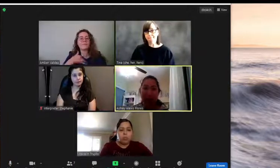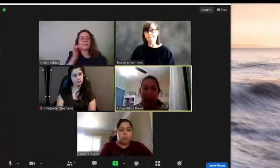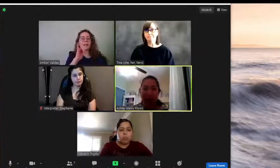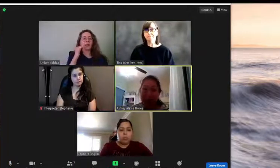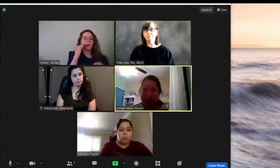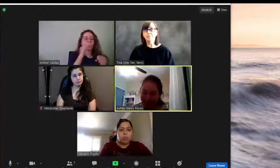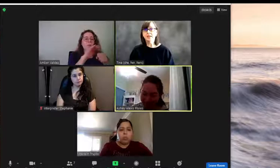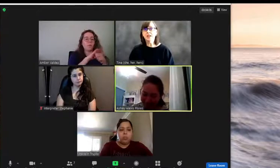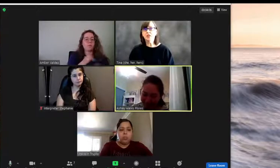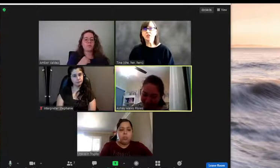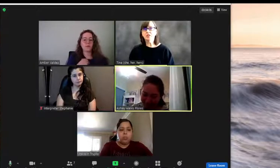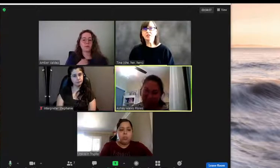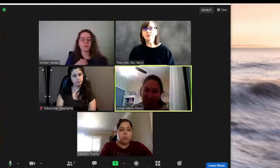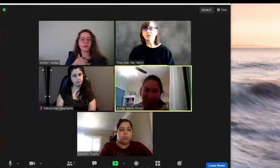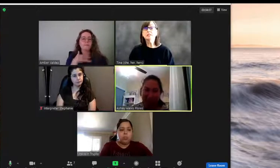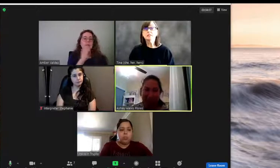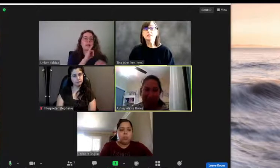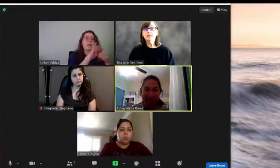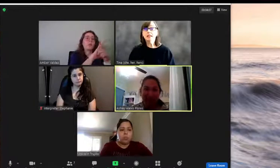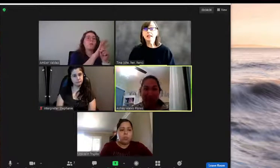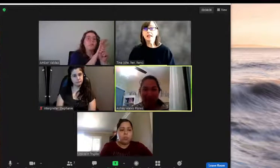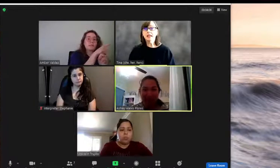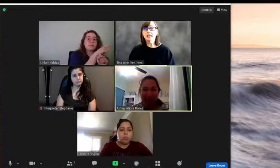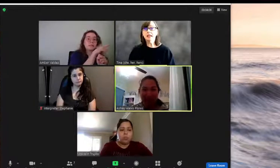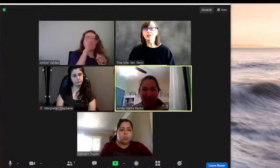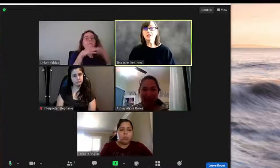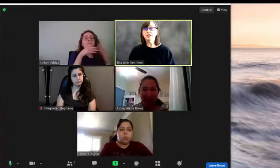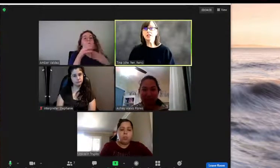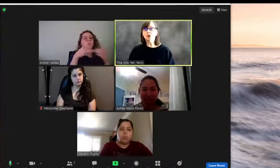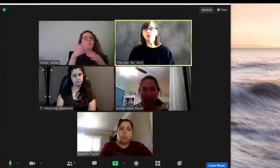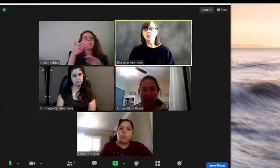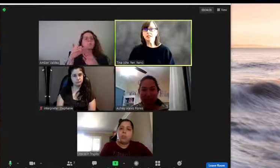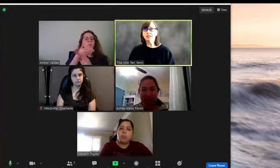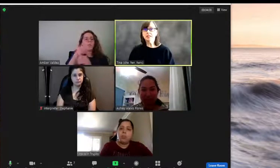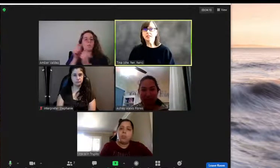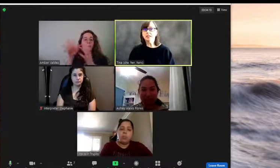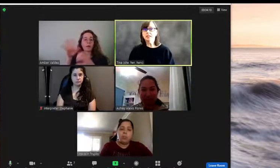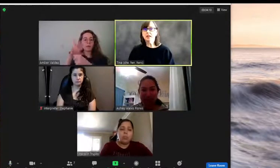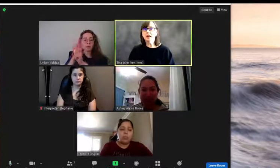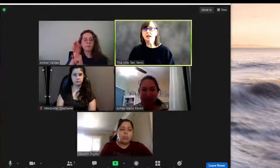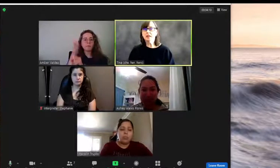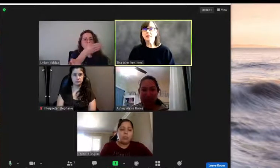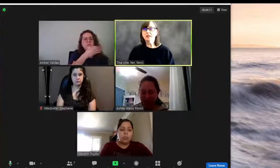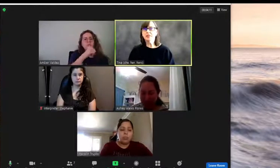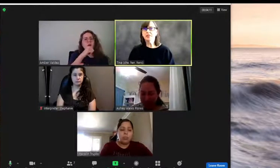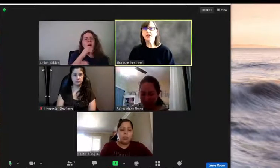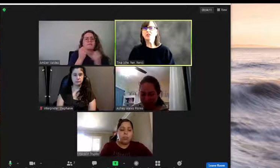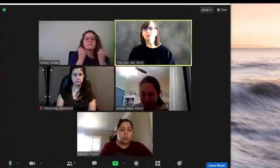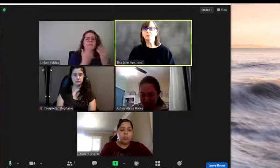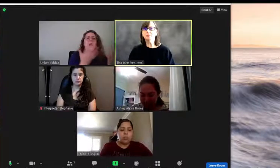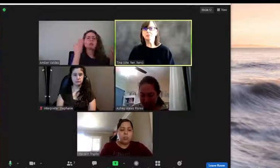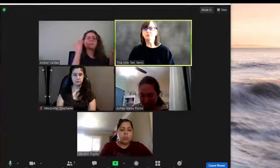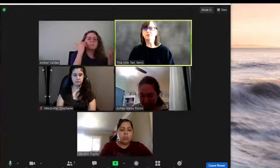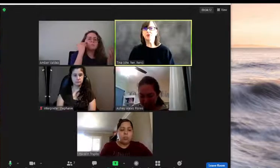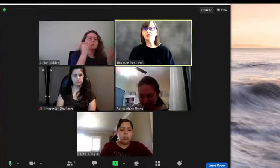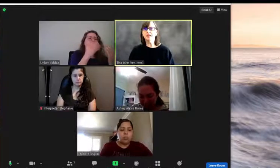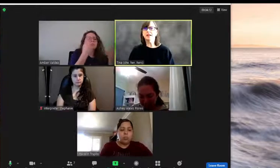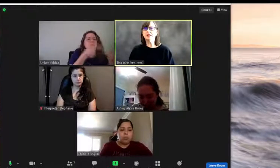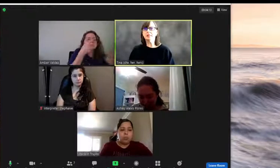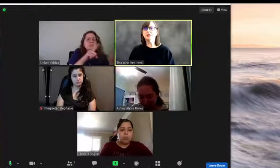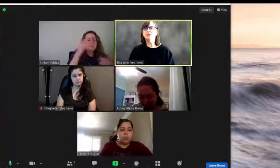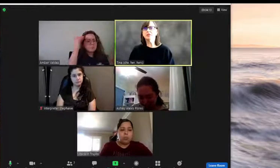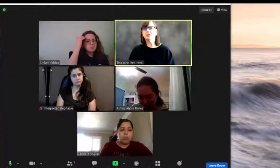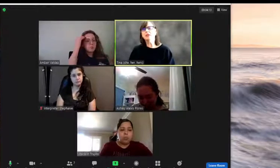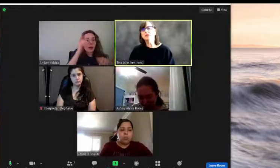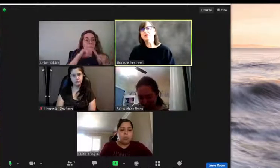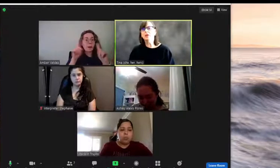Good idea. It feels like COVID, even without COVID, before that, I